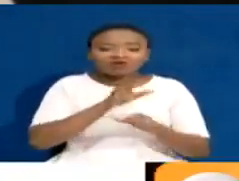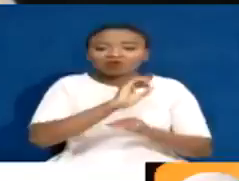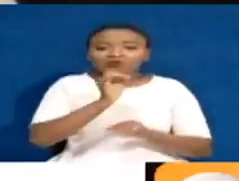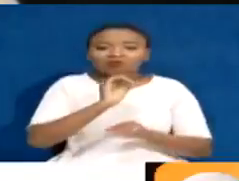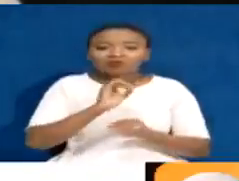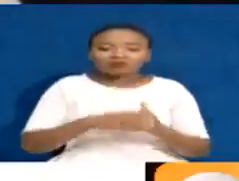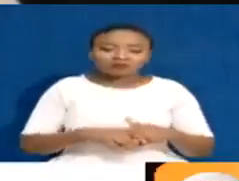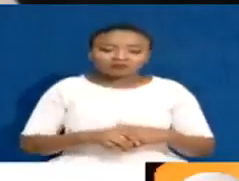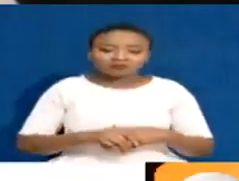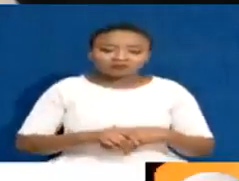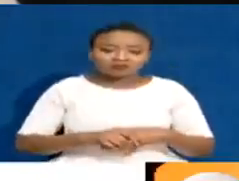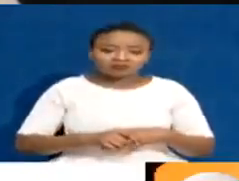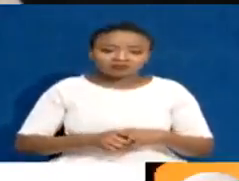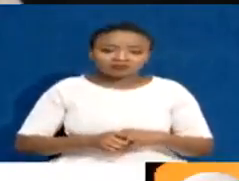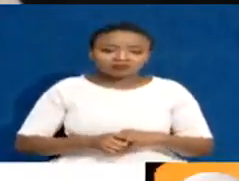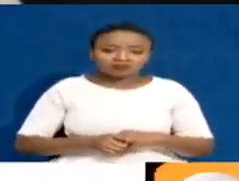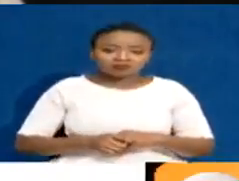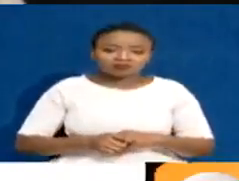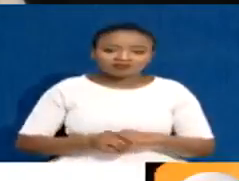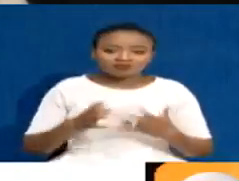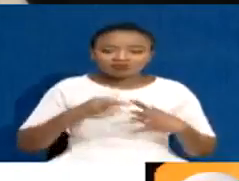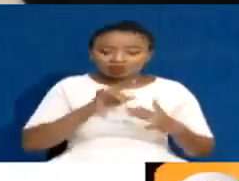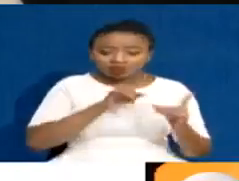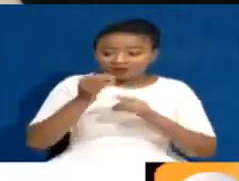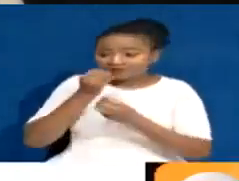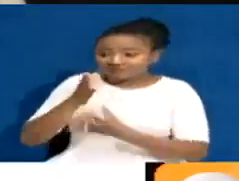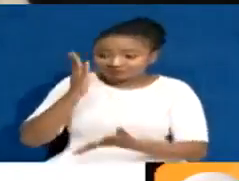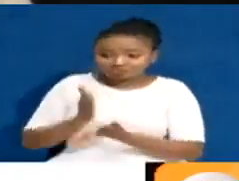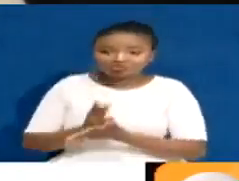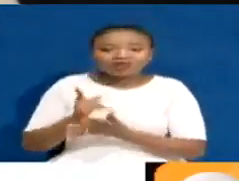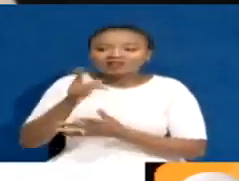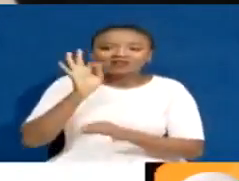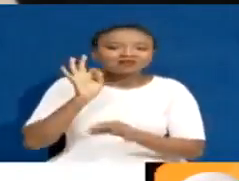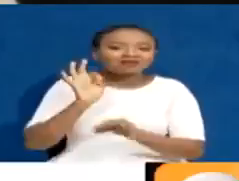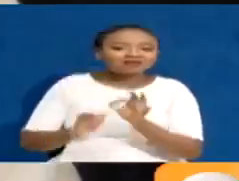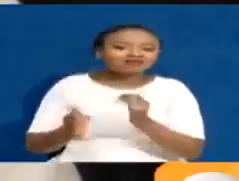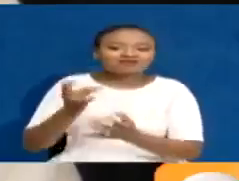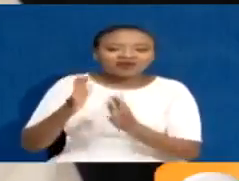ndio waliumizwa, walichoma nyumba yao, wakabiga